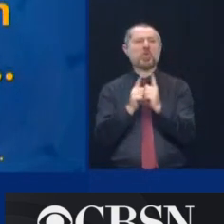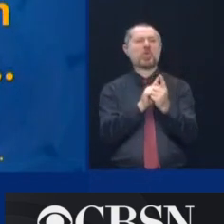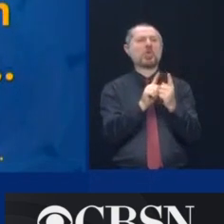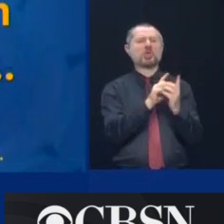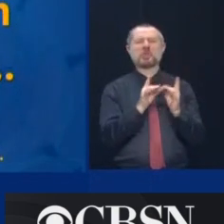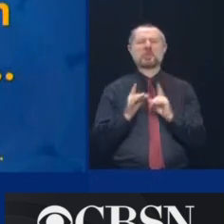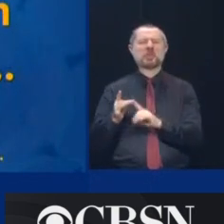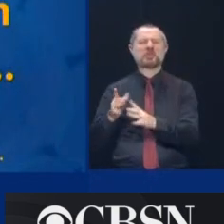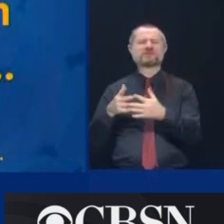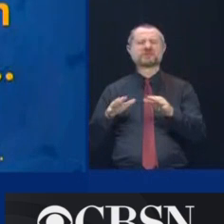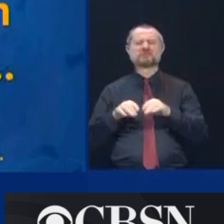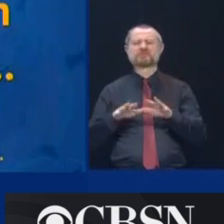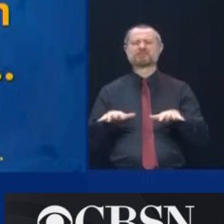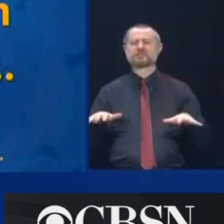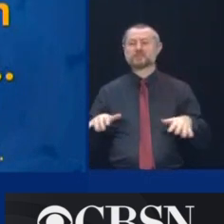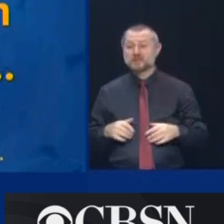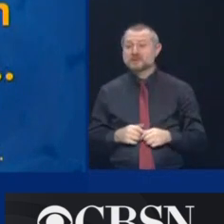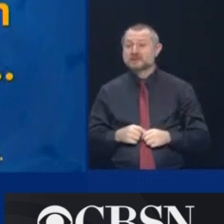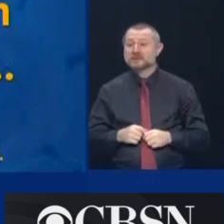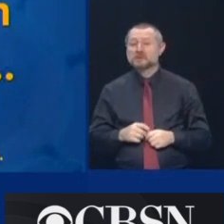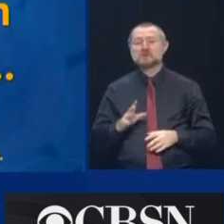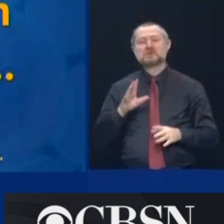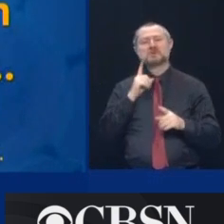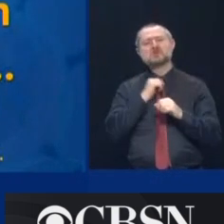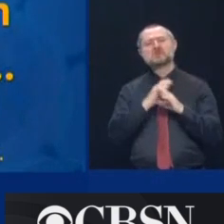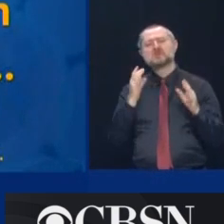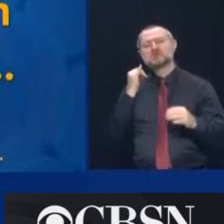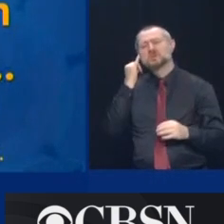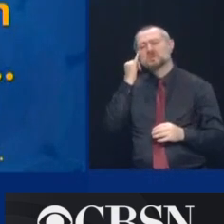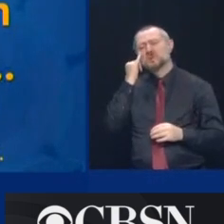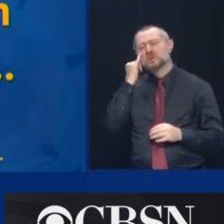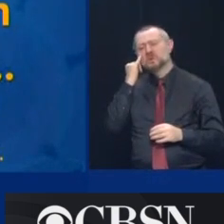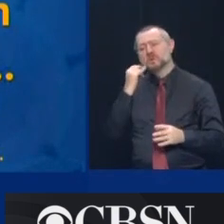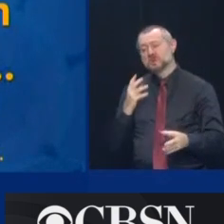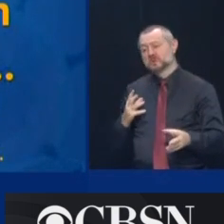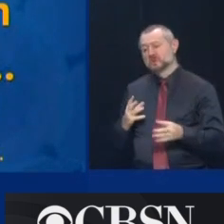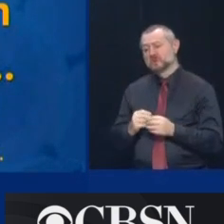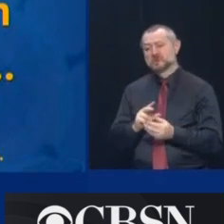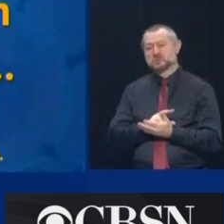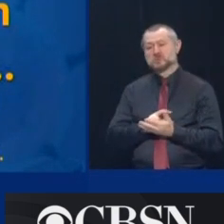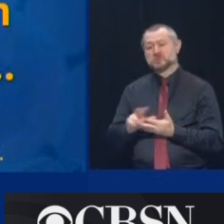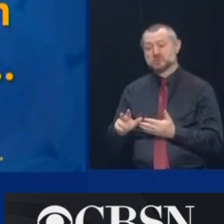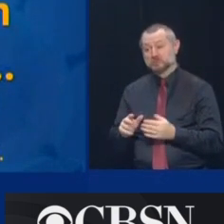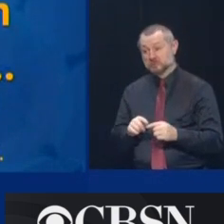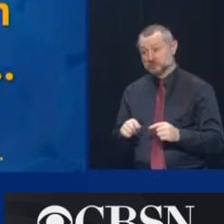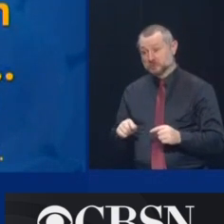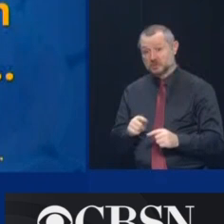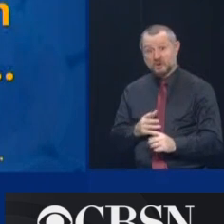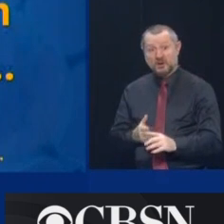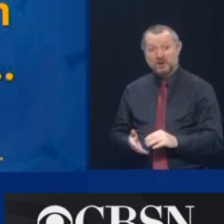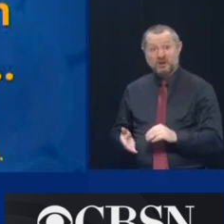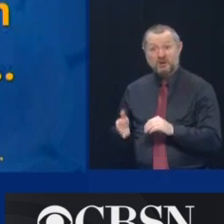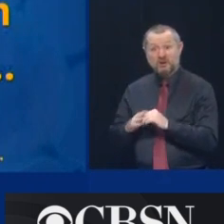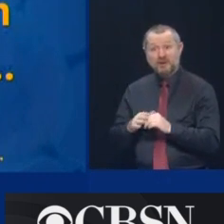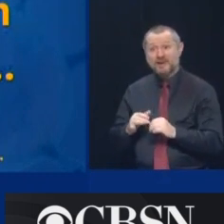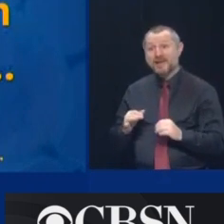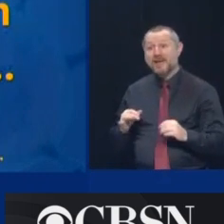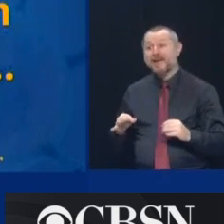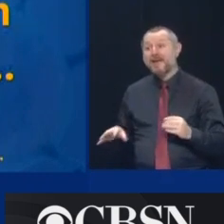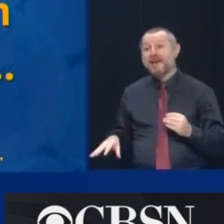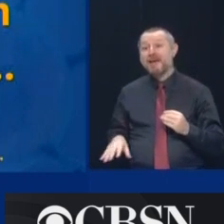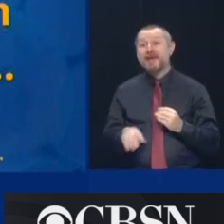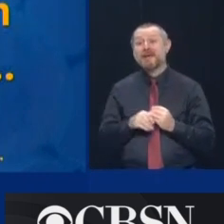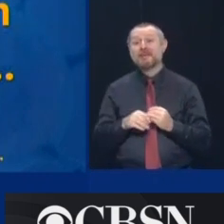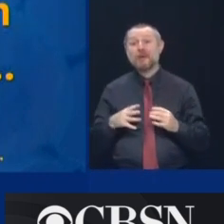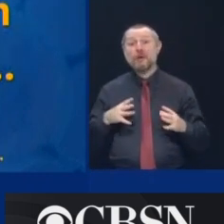Let's say that we have that current rate of increase. Let's say the holiday season only increases